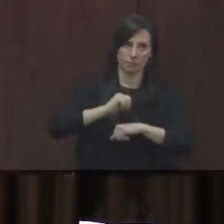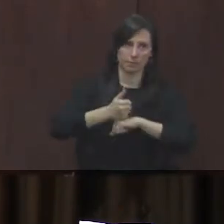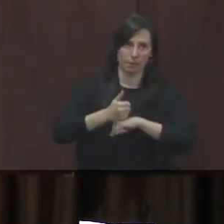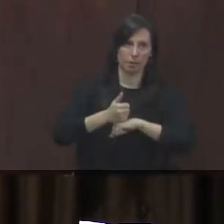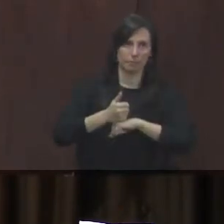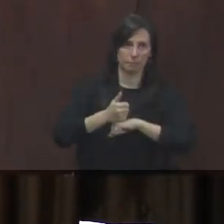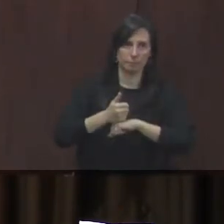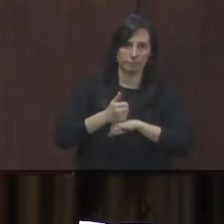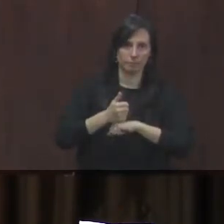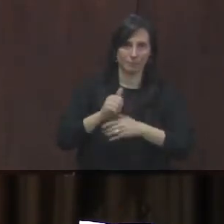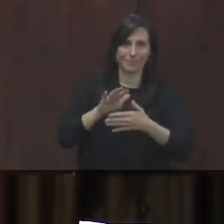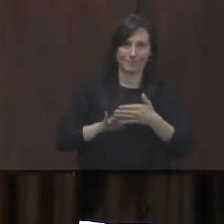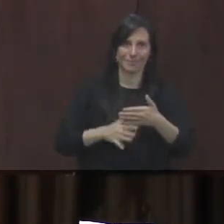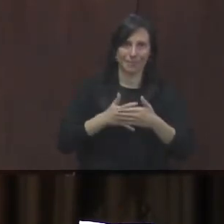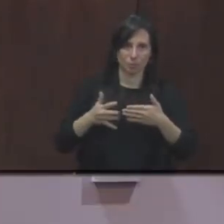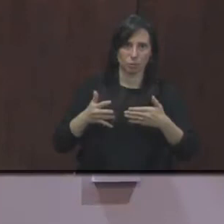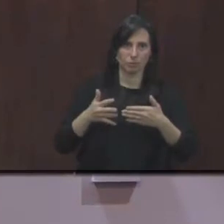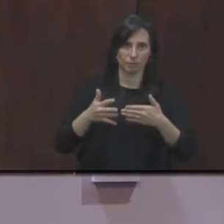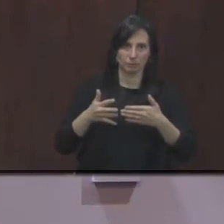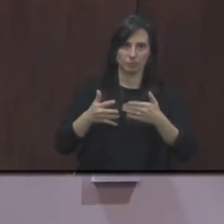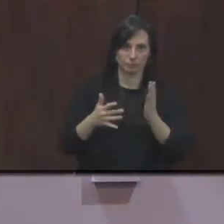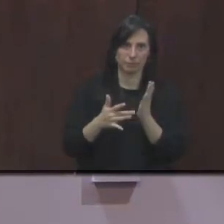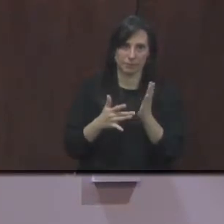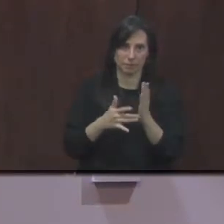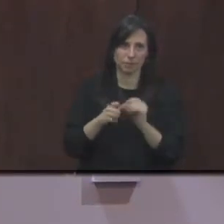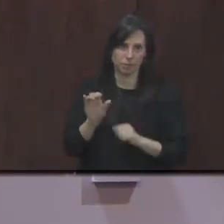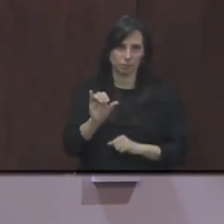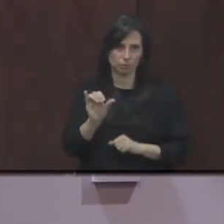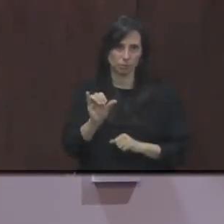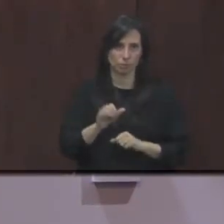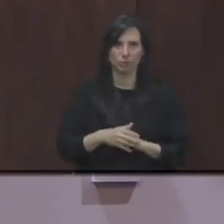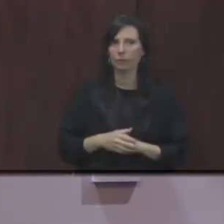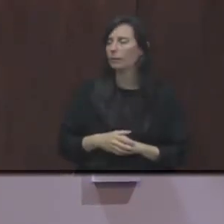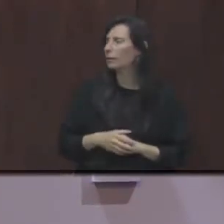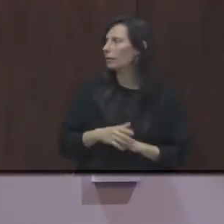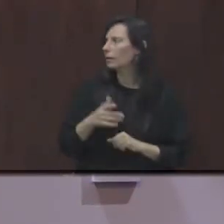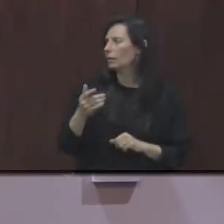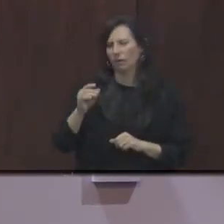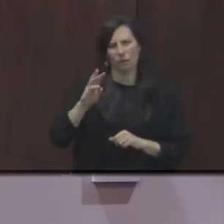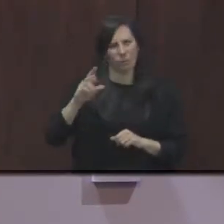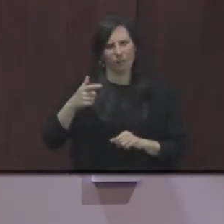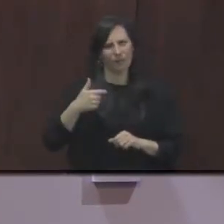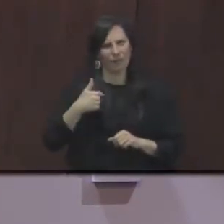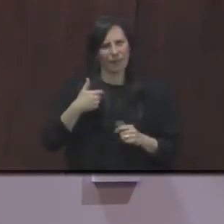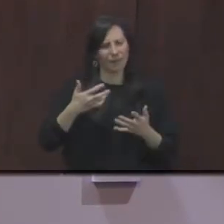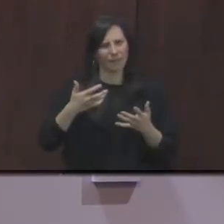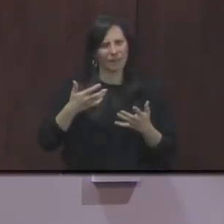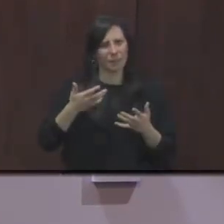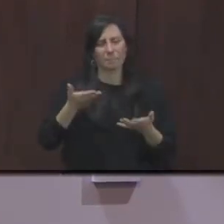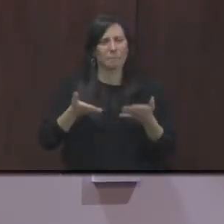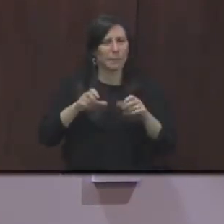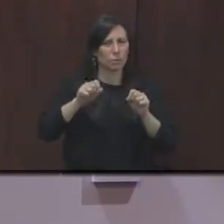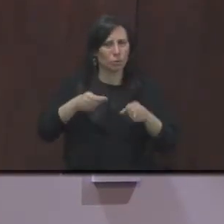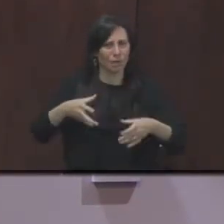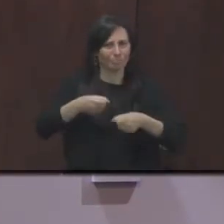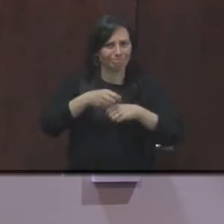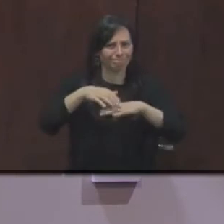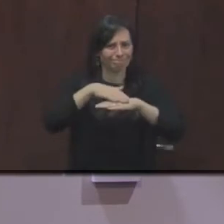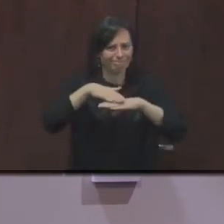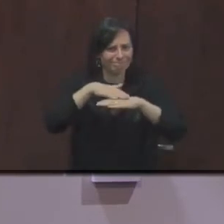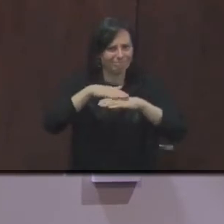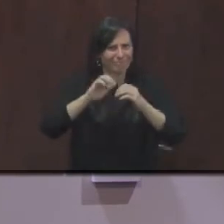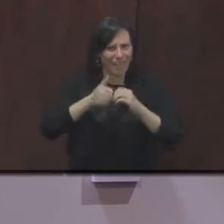health facility situation just because I want to know that it's going well. And so I guess give us a high-level explanation of how that works.